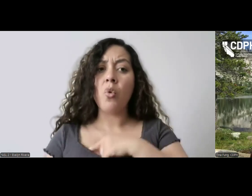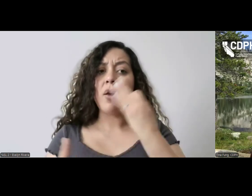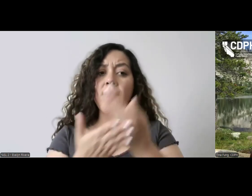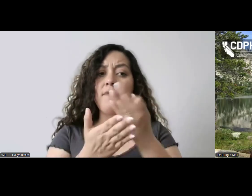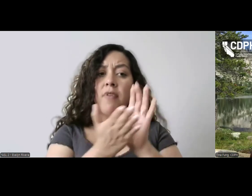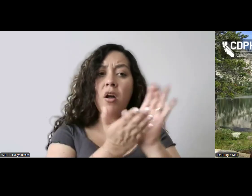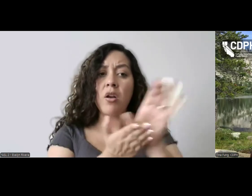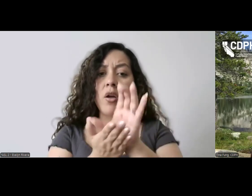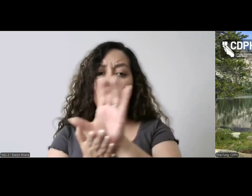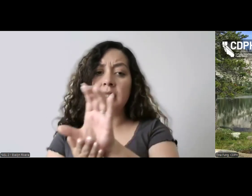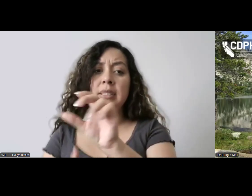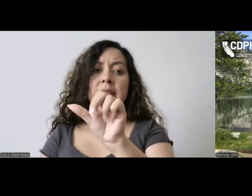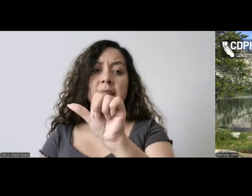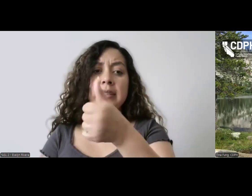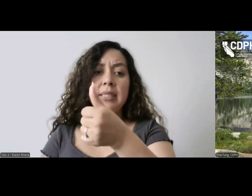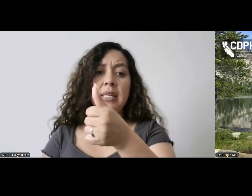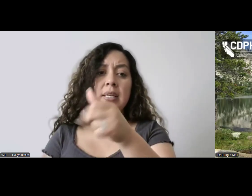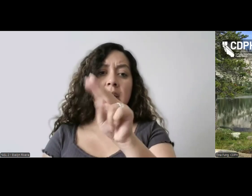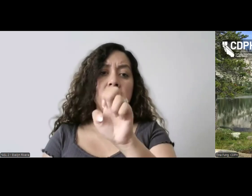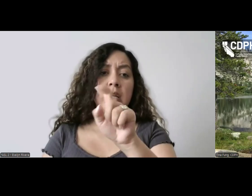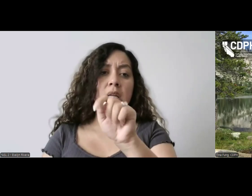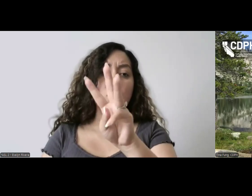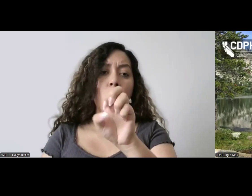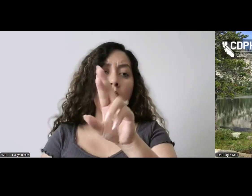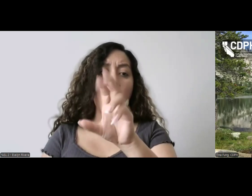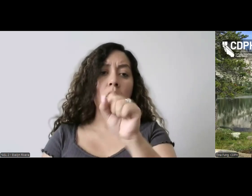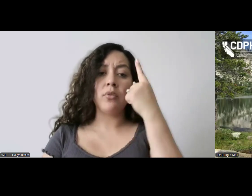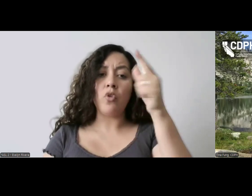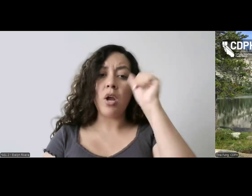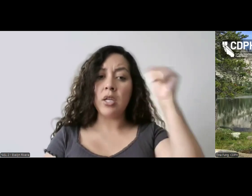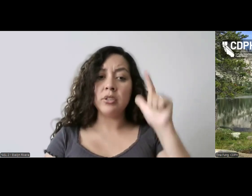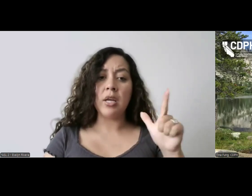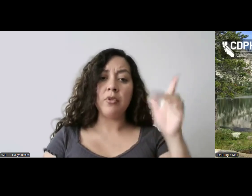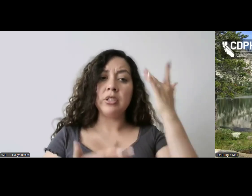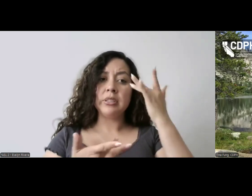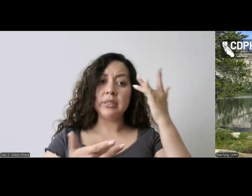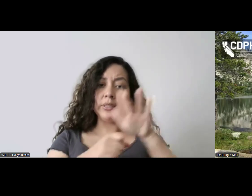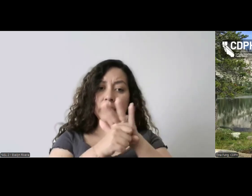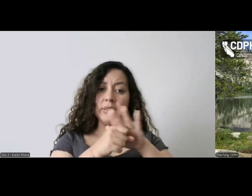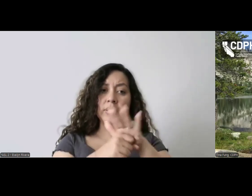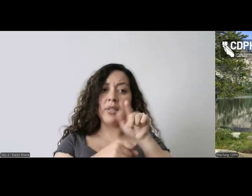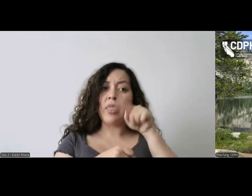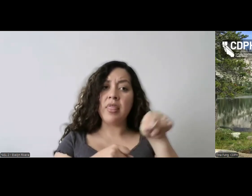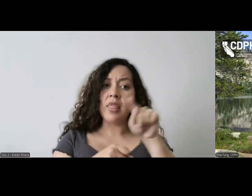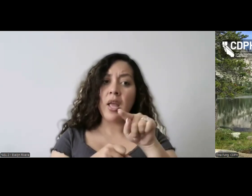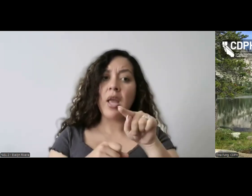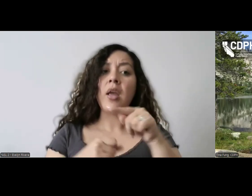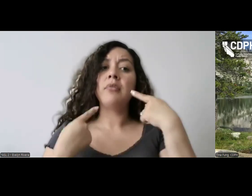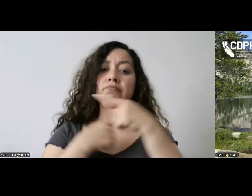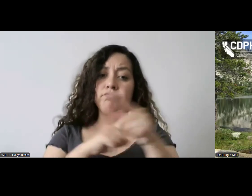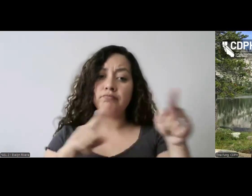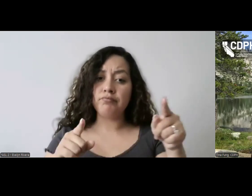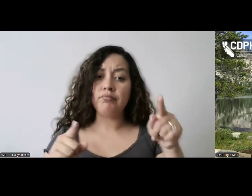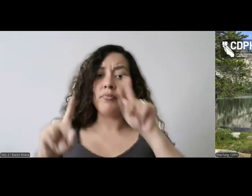California Alzheimer's Disease Centers. They released an assessment of cognitive complaints